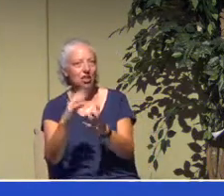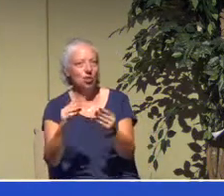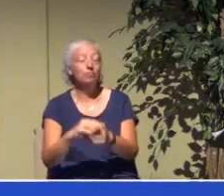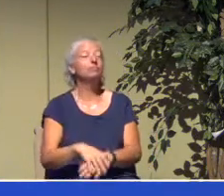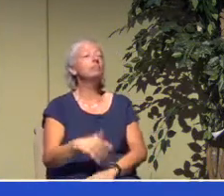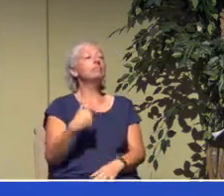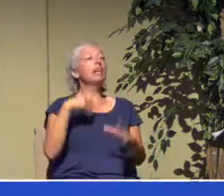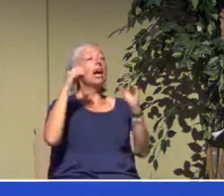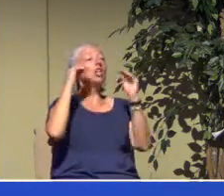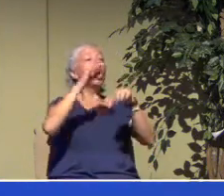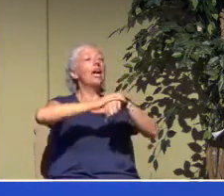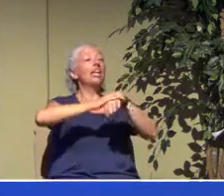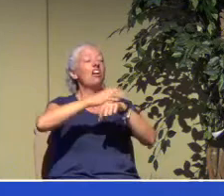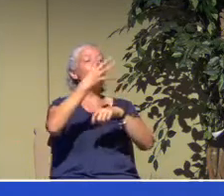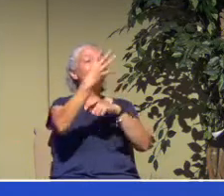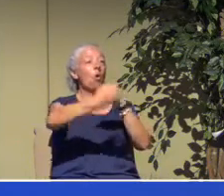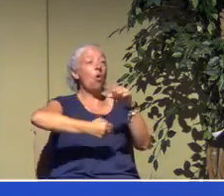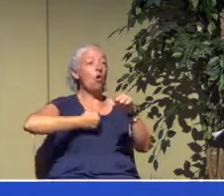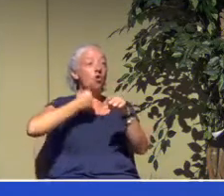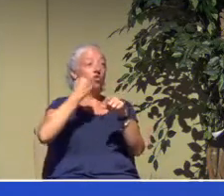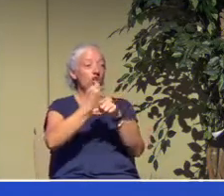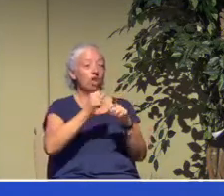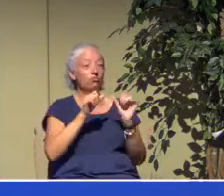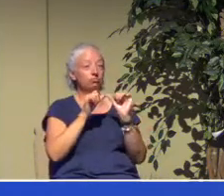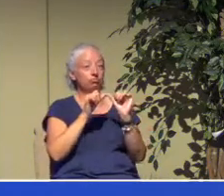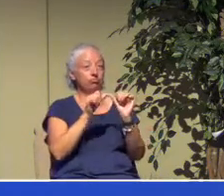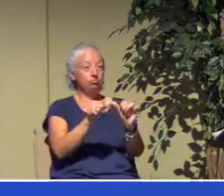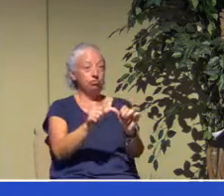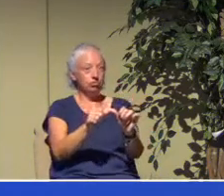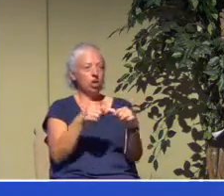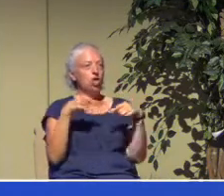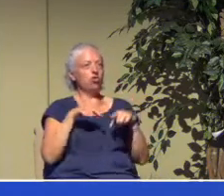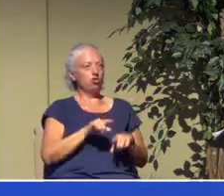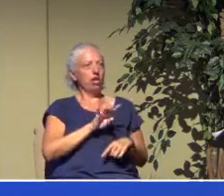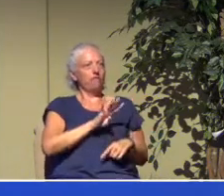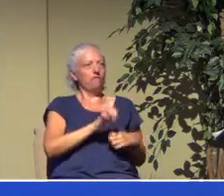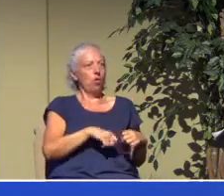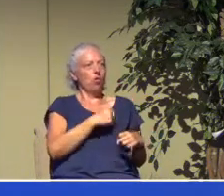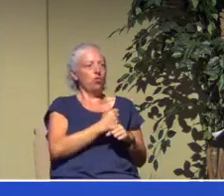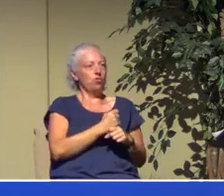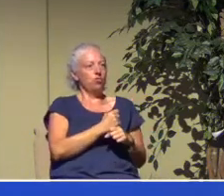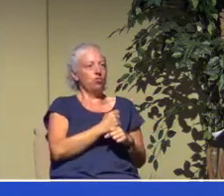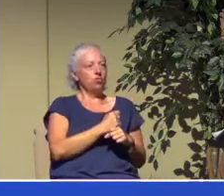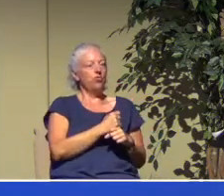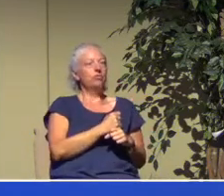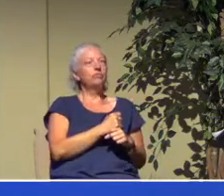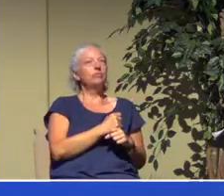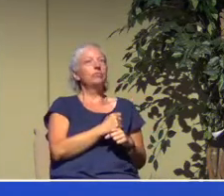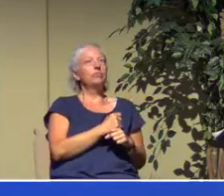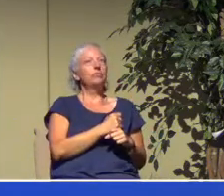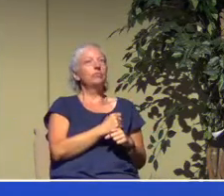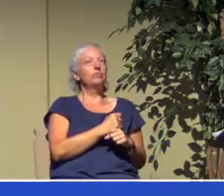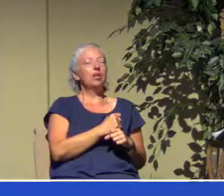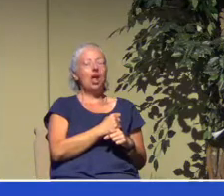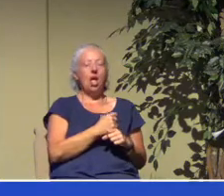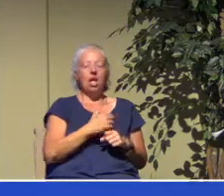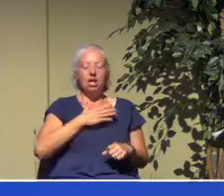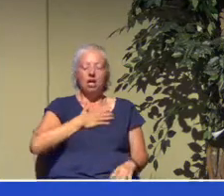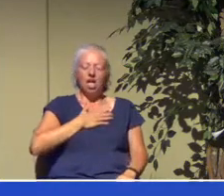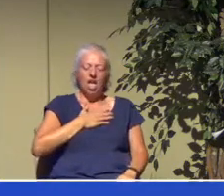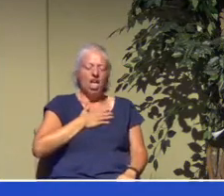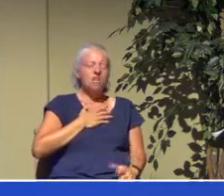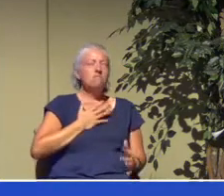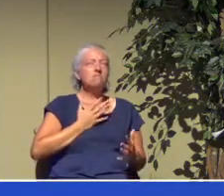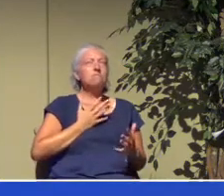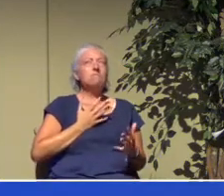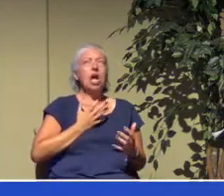for 4 years. I taught English for 4 years. And in these 4 years, this is where I had this burning desire